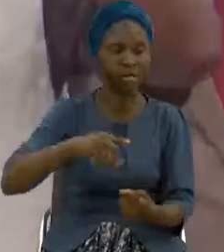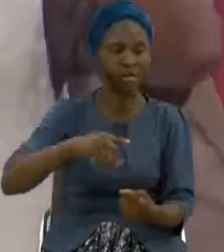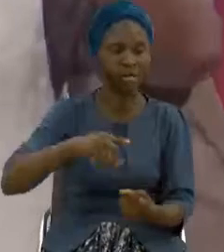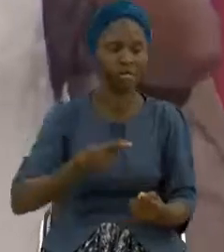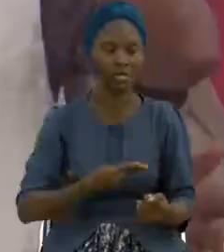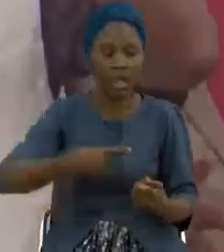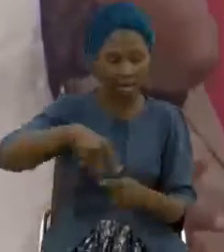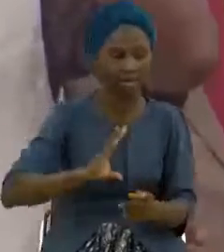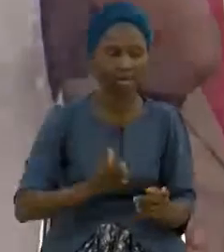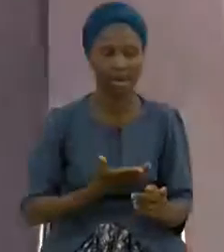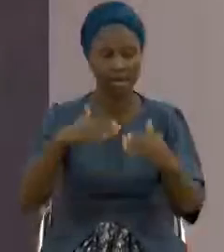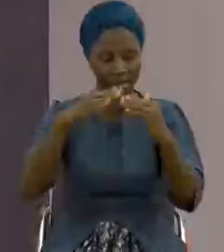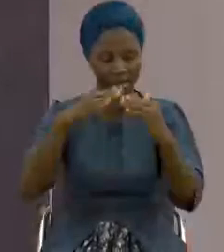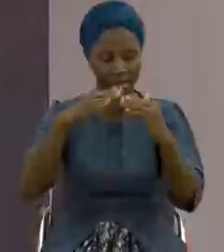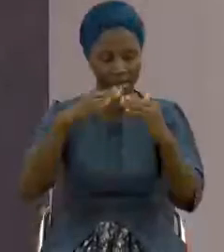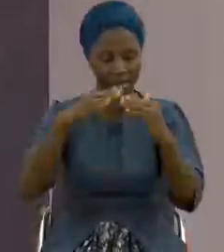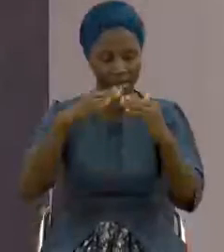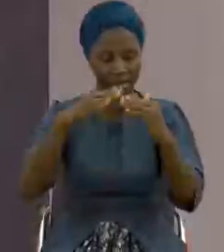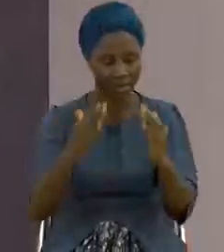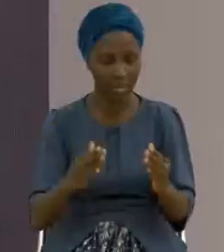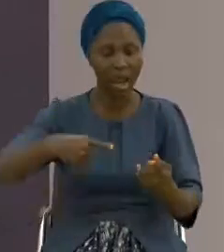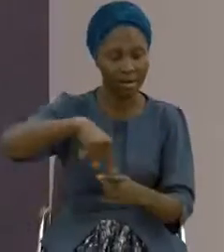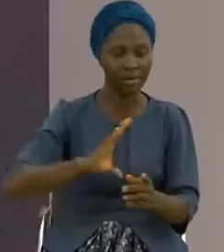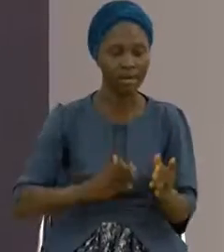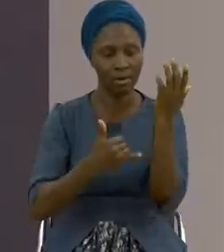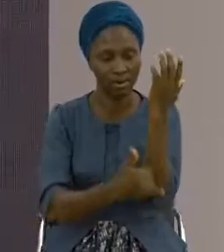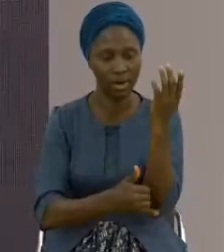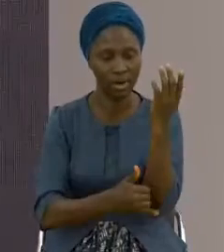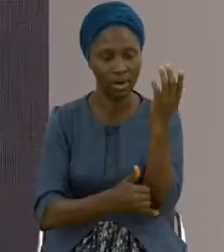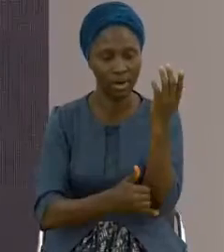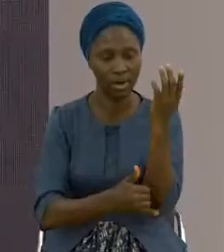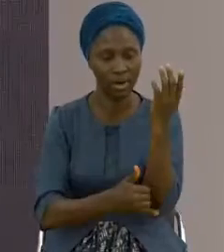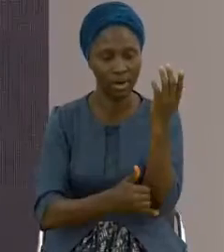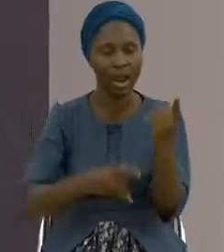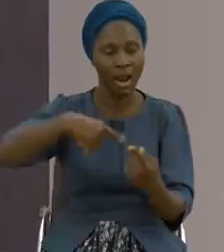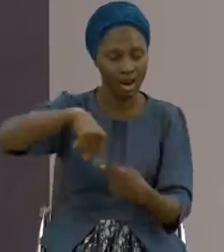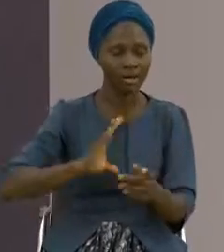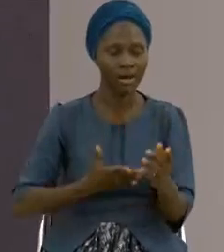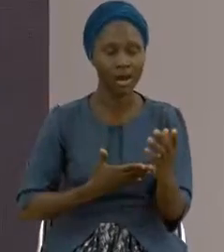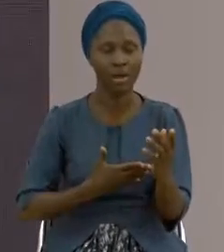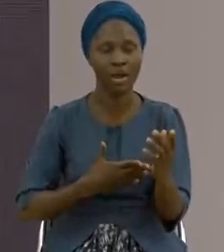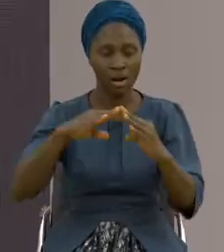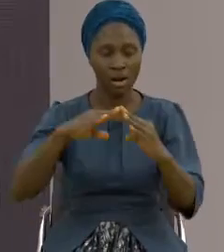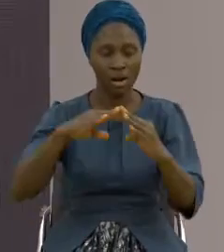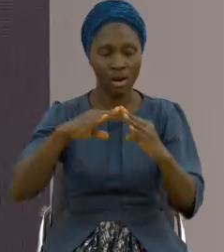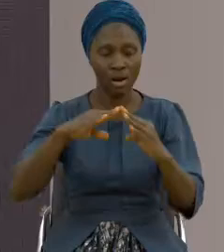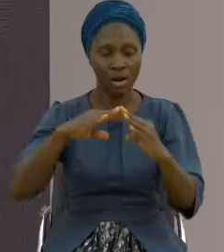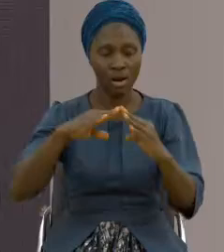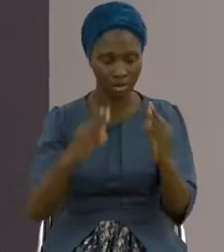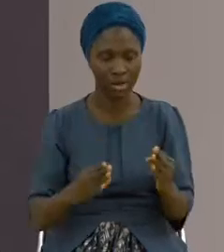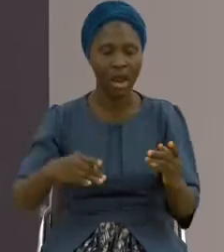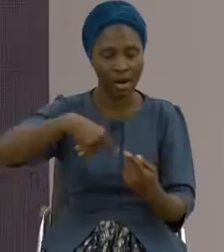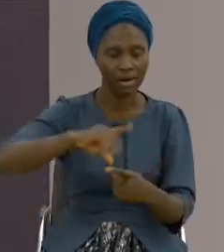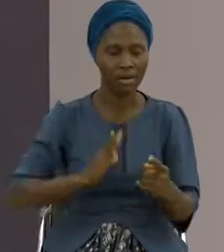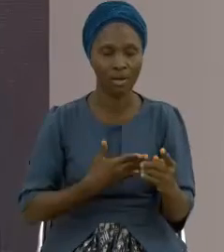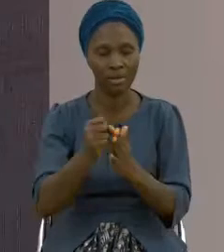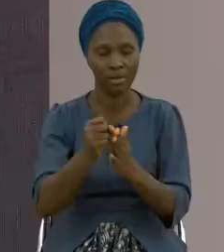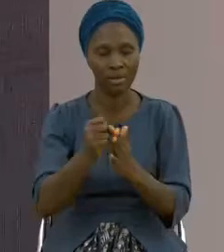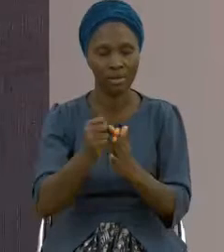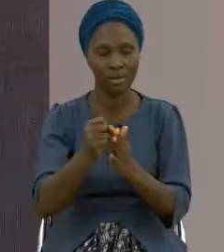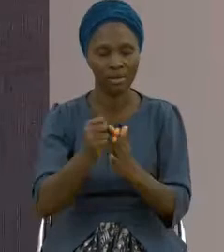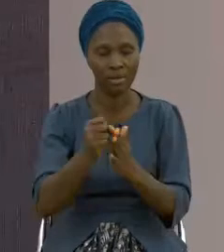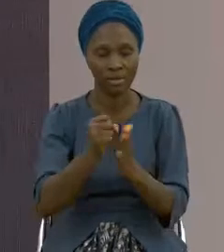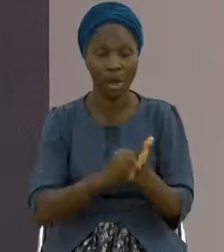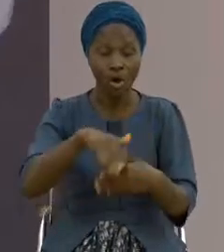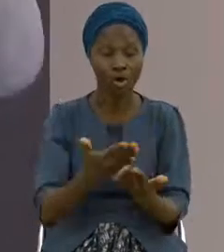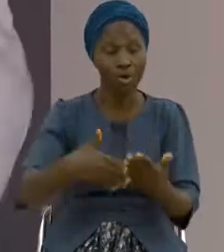community, around our country, around our continent, all over the world. Do something in us